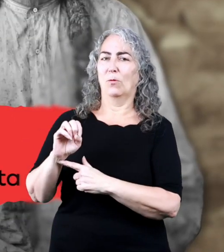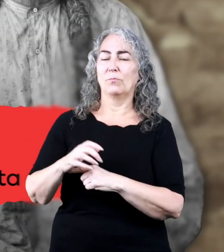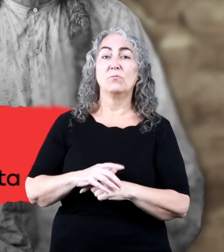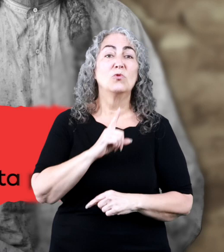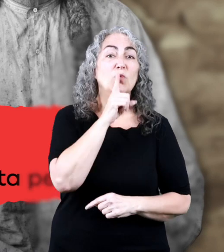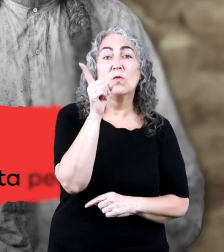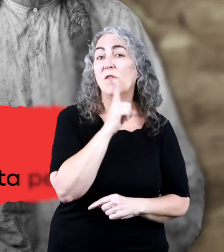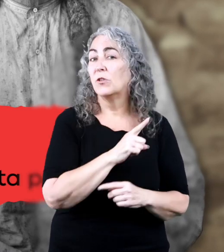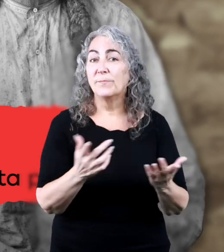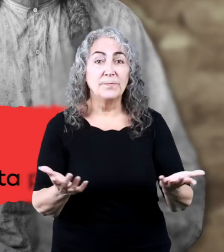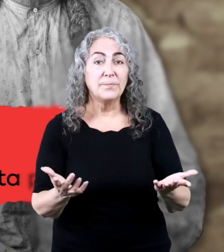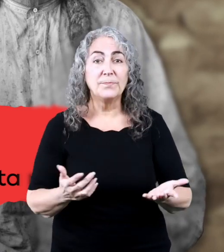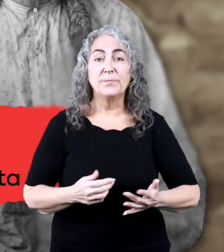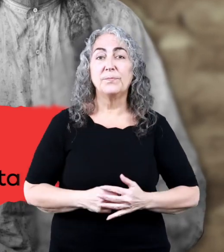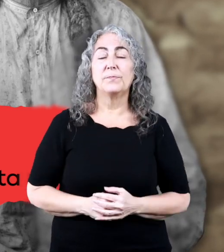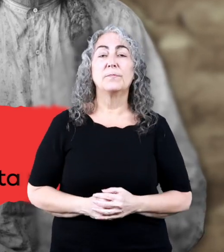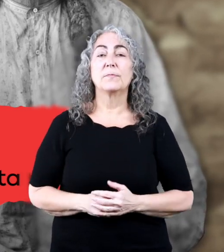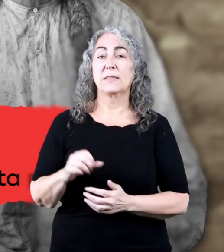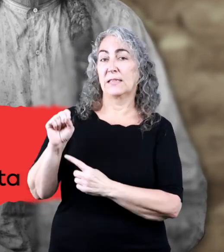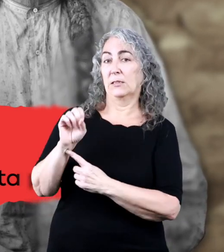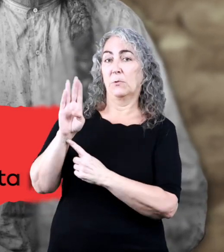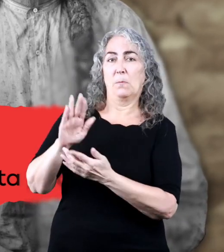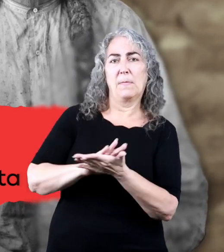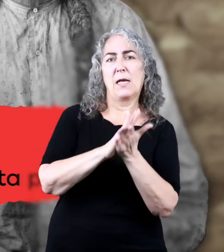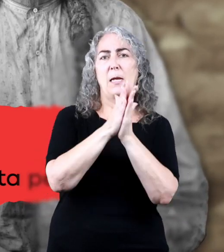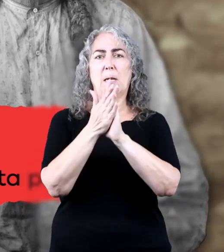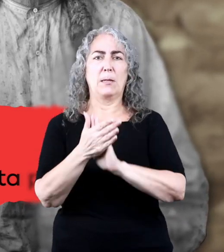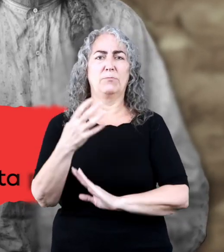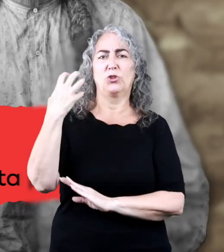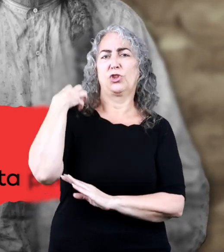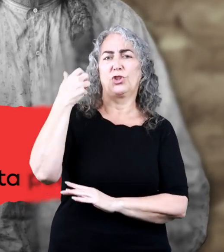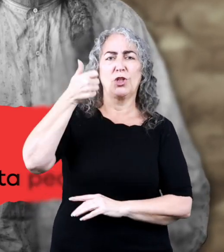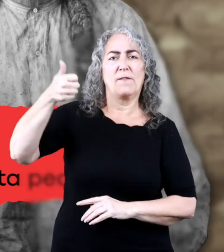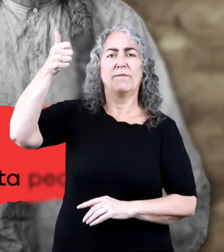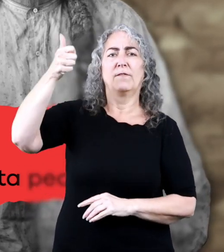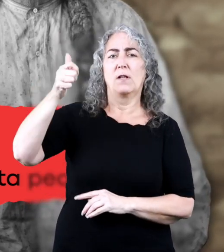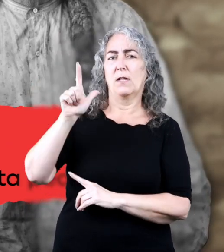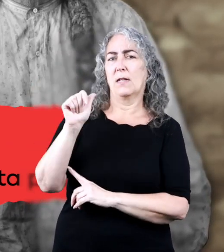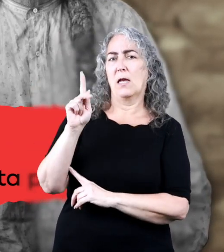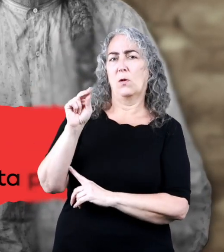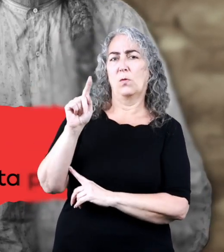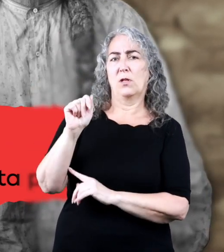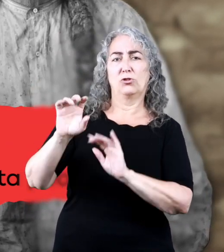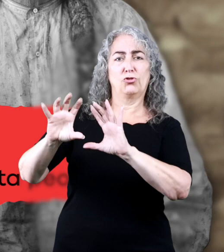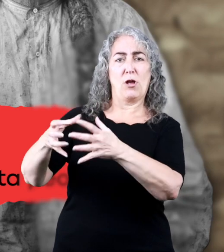True or false? Sitting Bull became chief of the Lakota people.